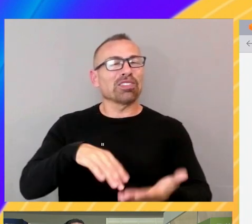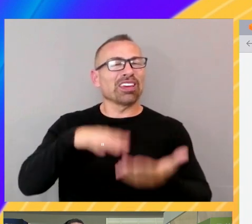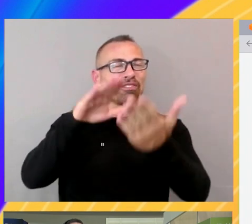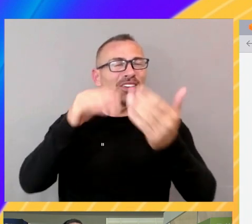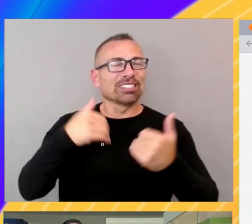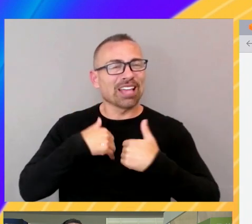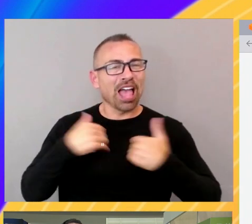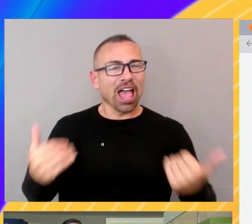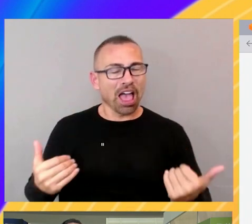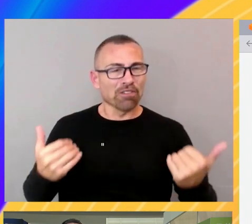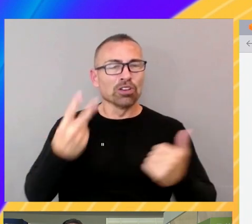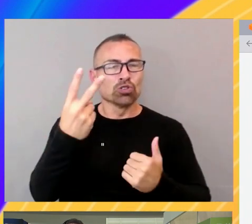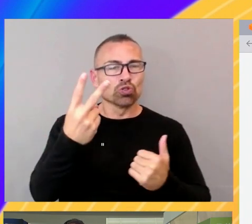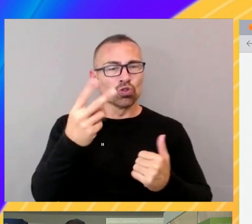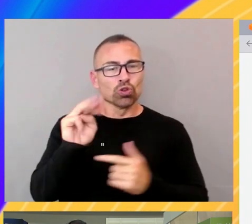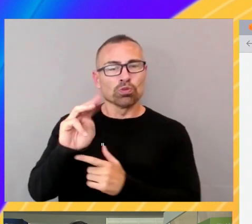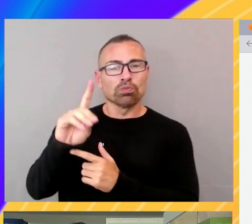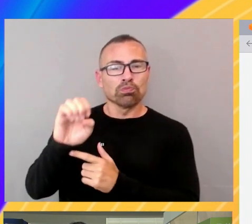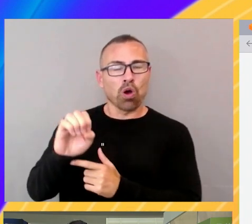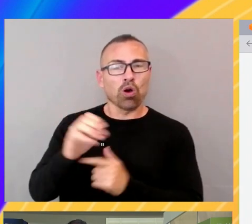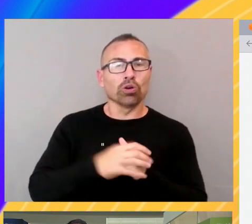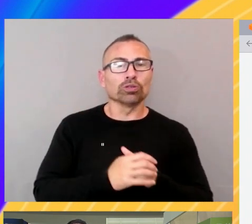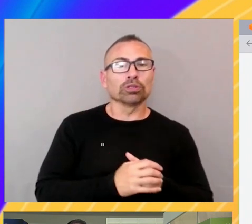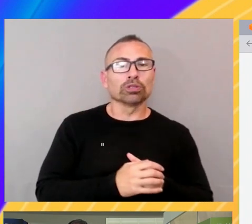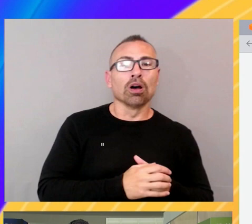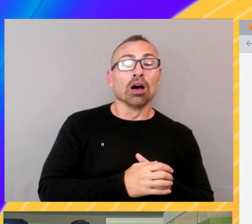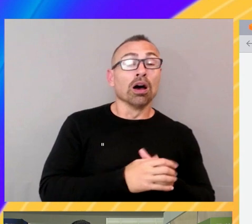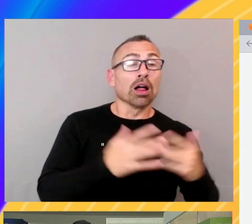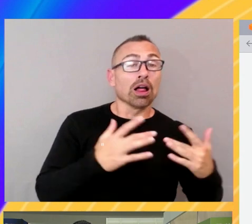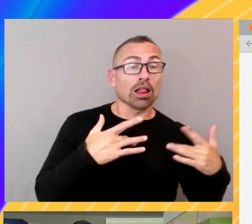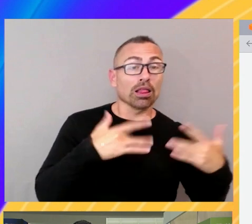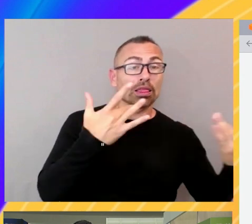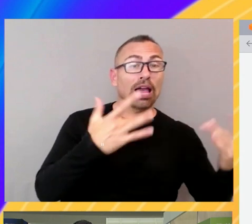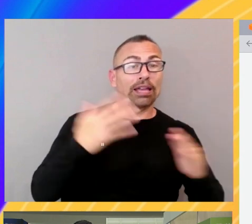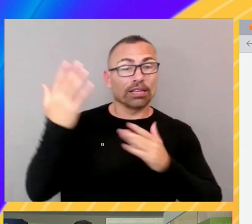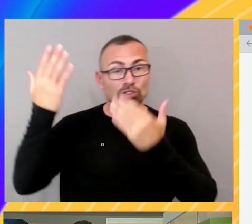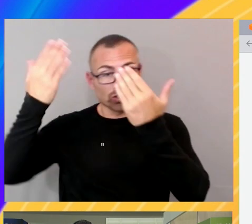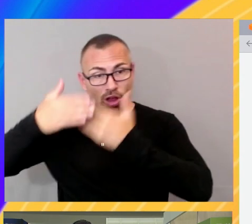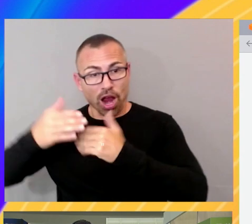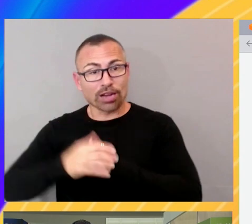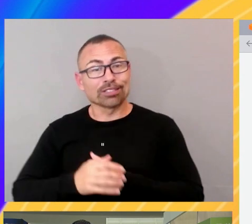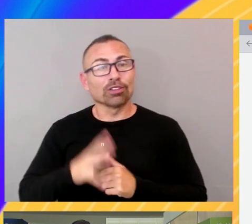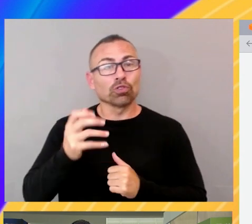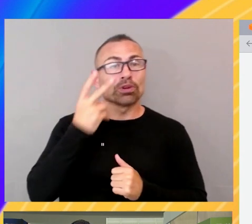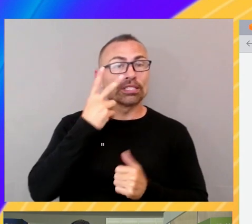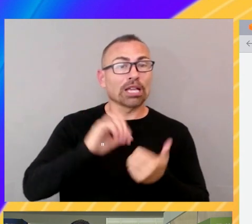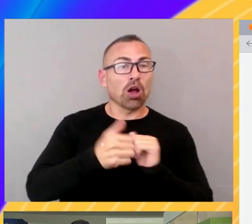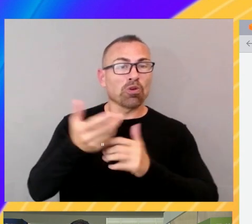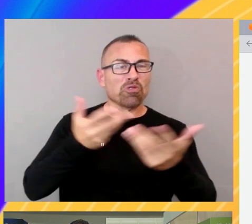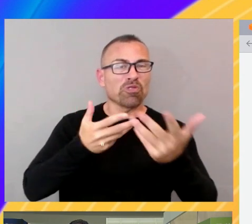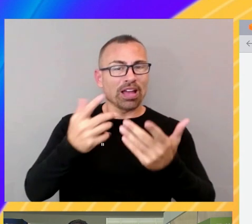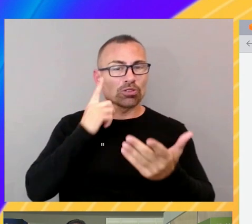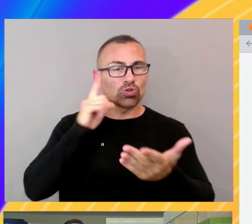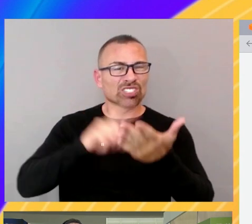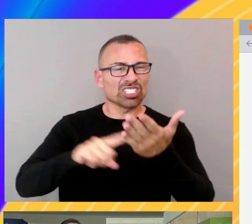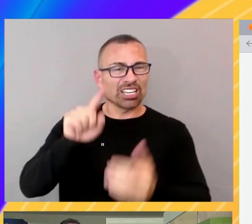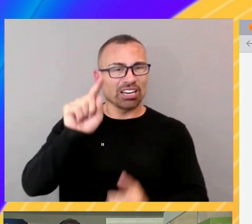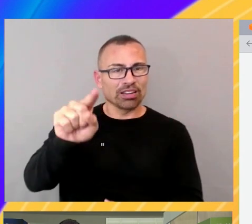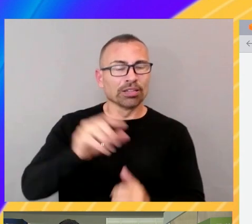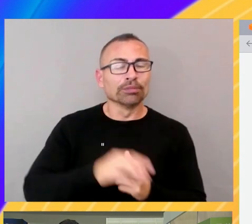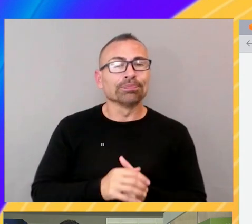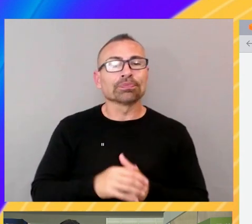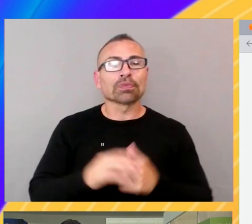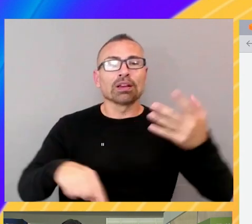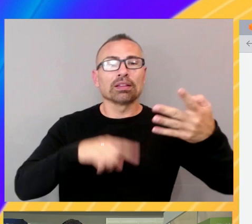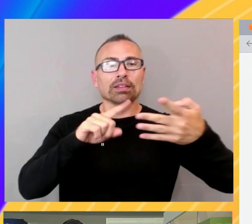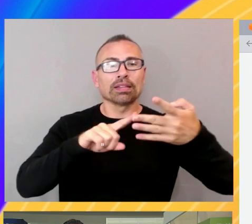want to see how Sam and I react to light mode, check it out. If we scroll down here, we can see episode 2. Oh, actually,